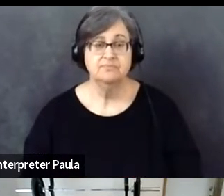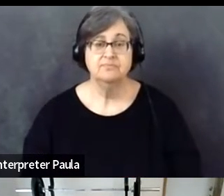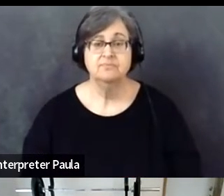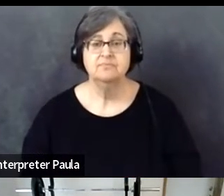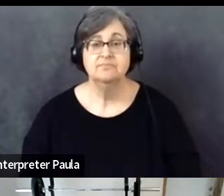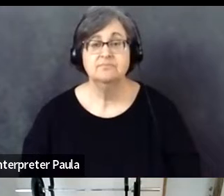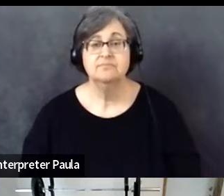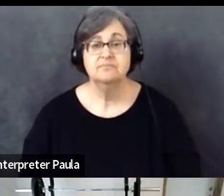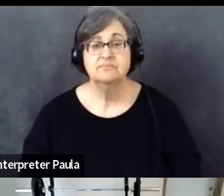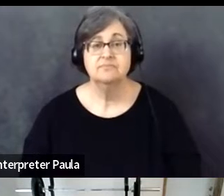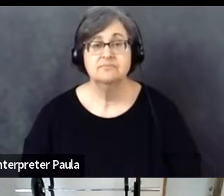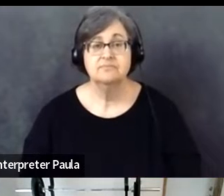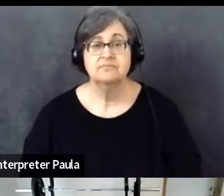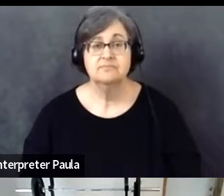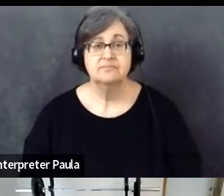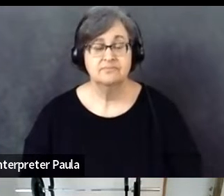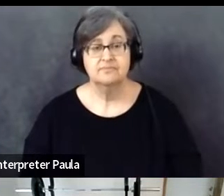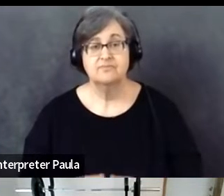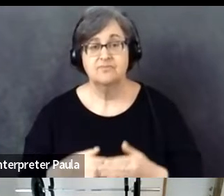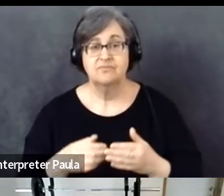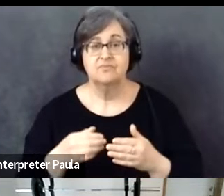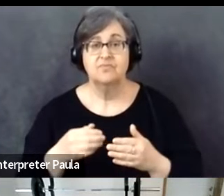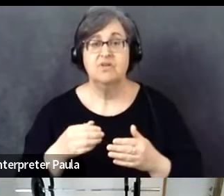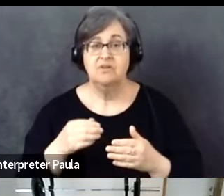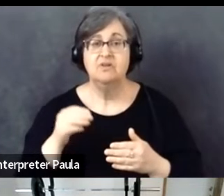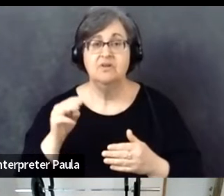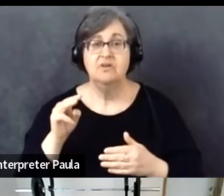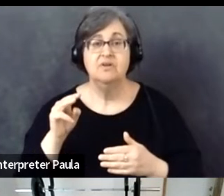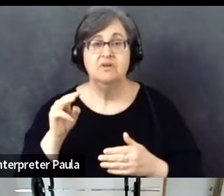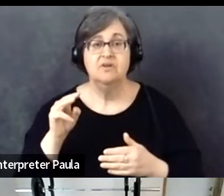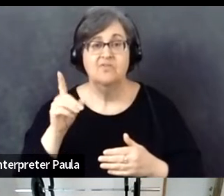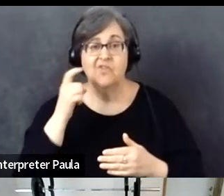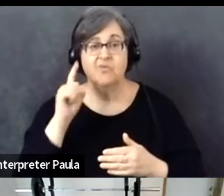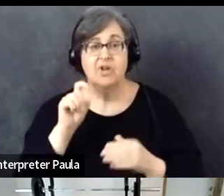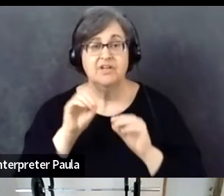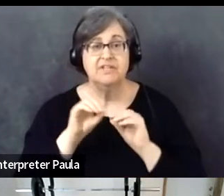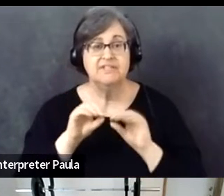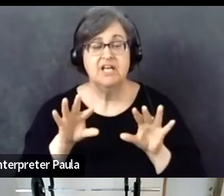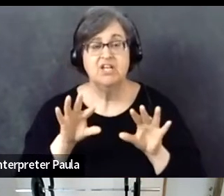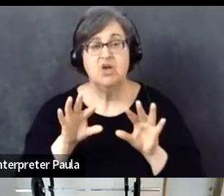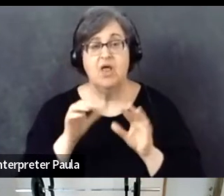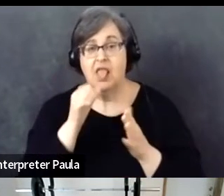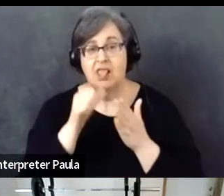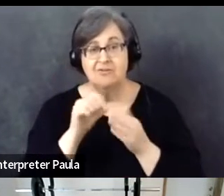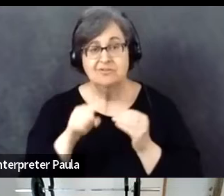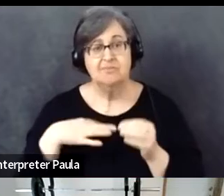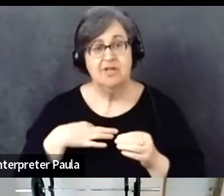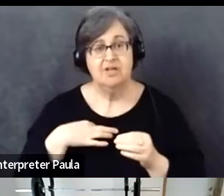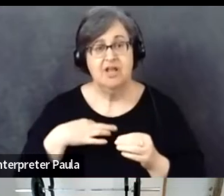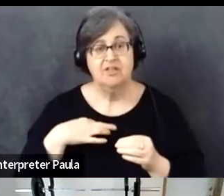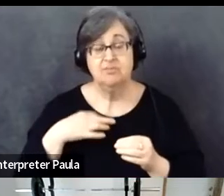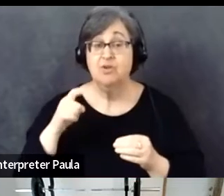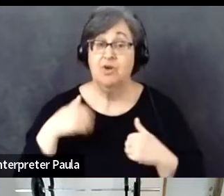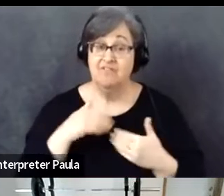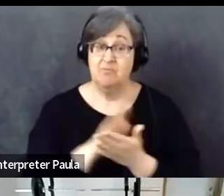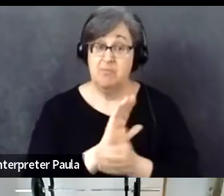They'll at some point they're going to have to start sending out letters about eligibility, and you'll have to have your paperwork prepared to be able